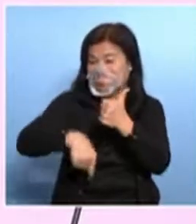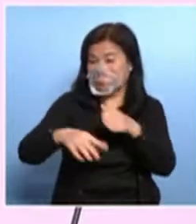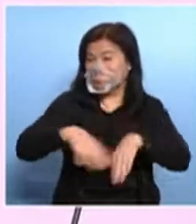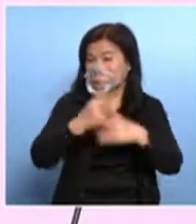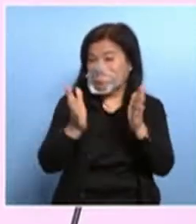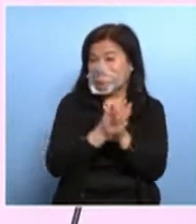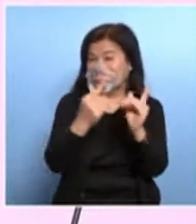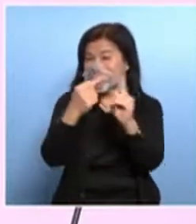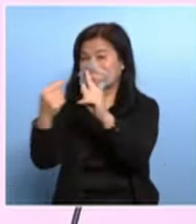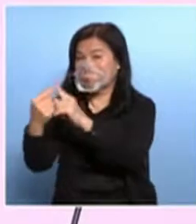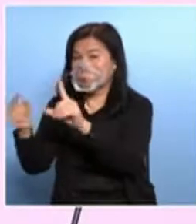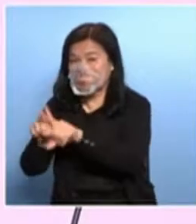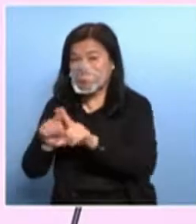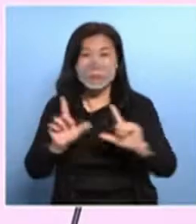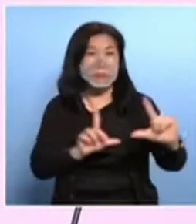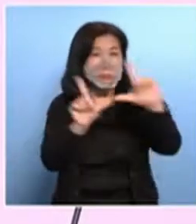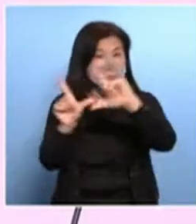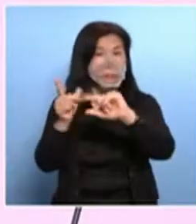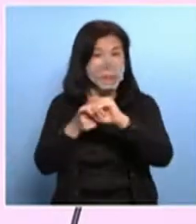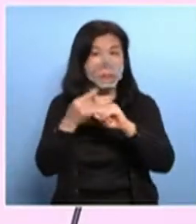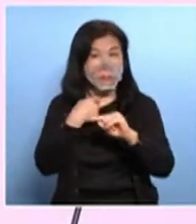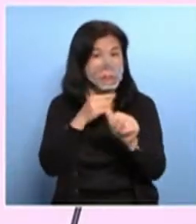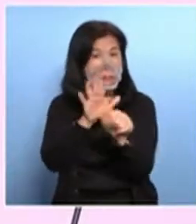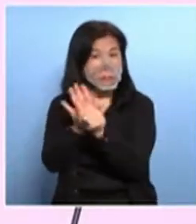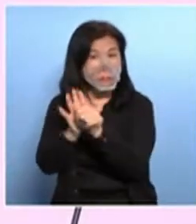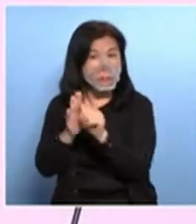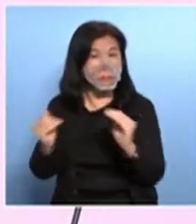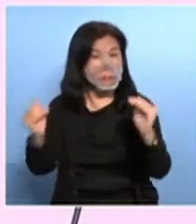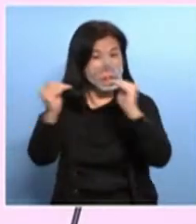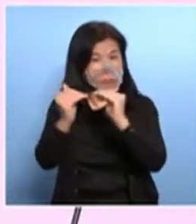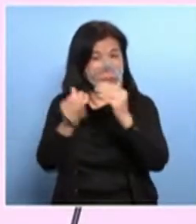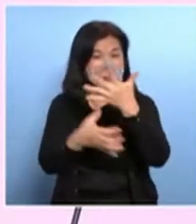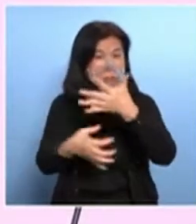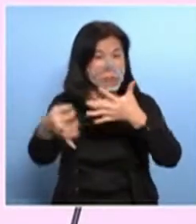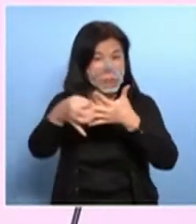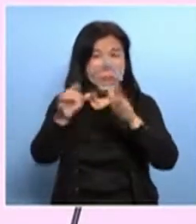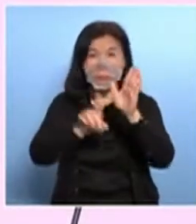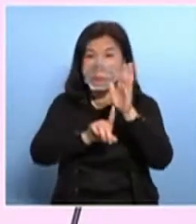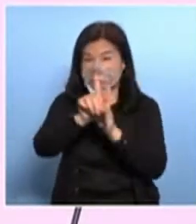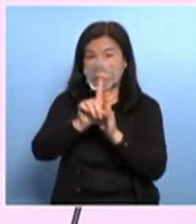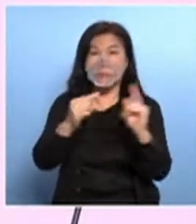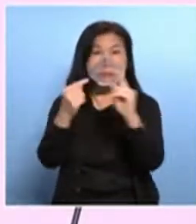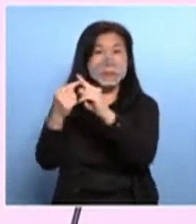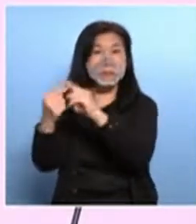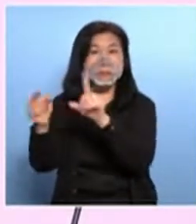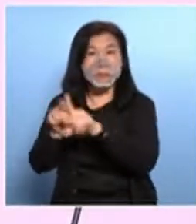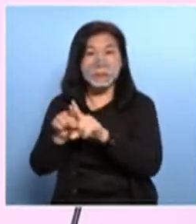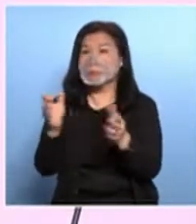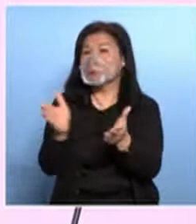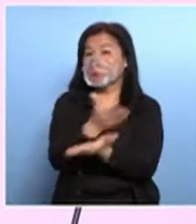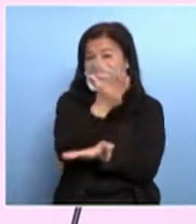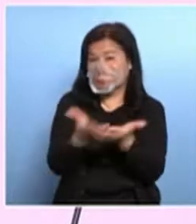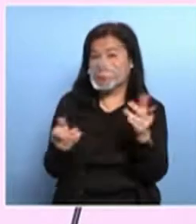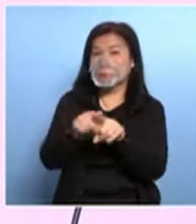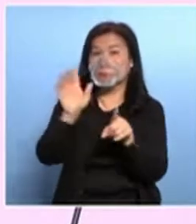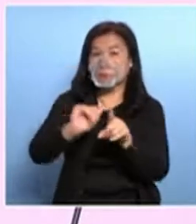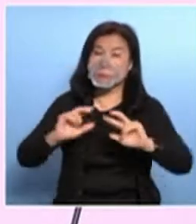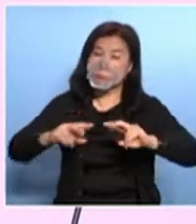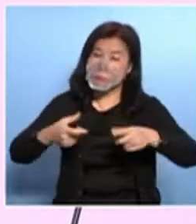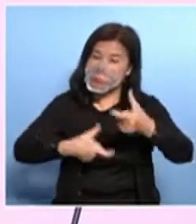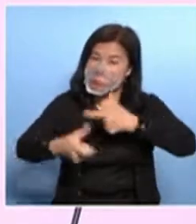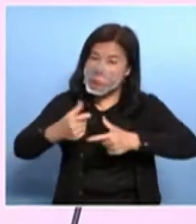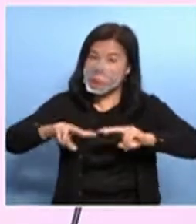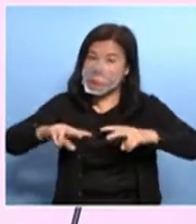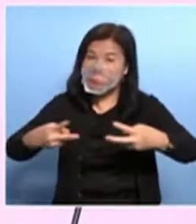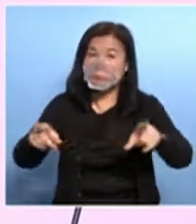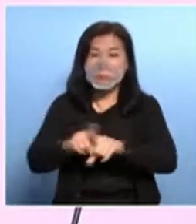Economic development is meant to raise the living standards of all citizens and to let all of us share the fruits of development. This is